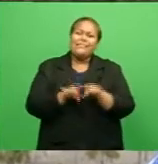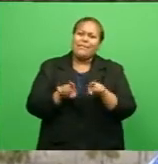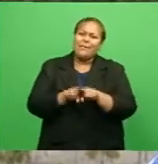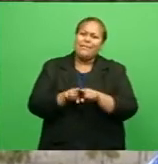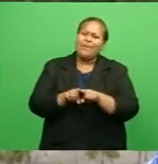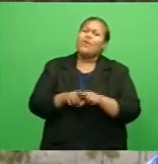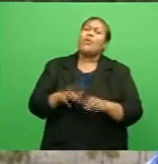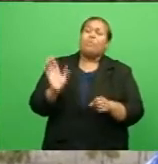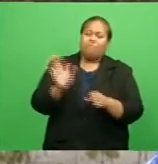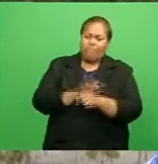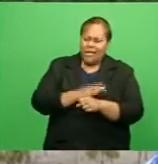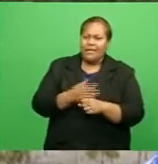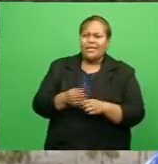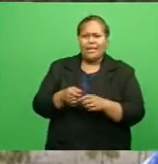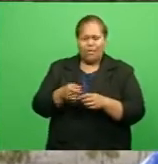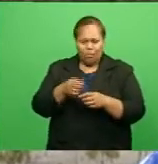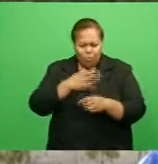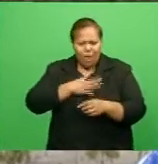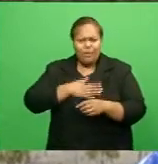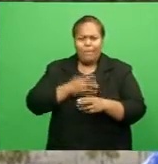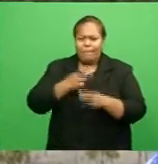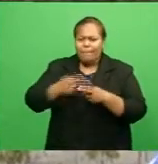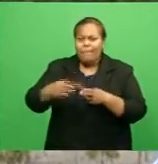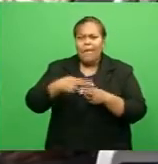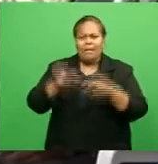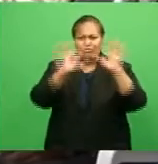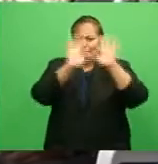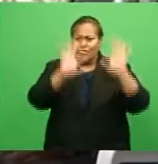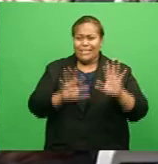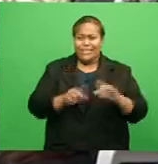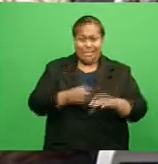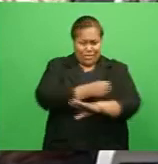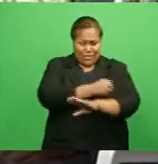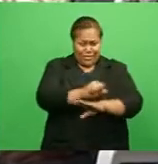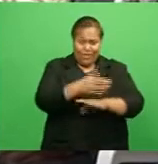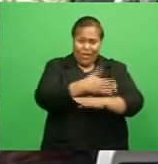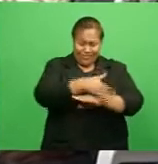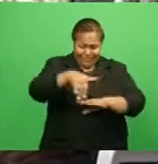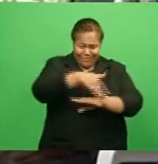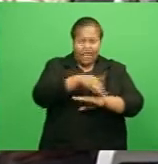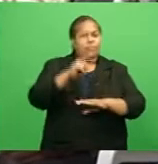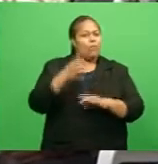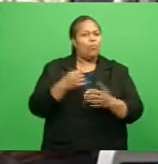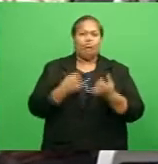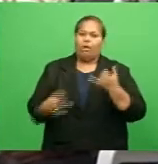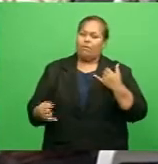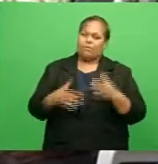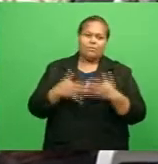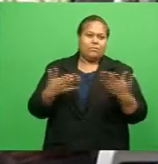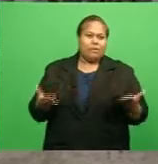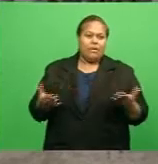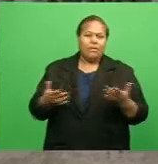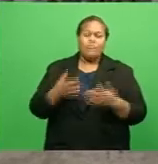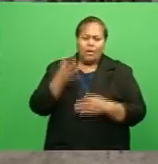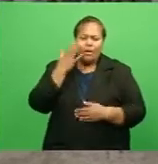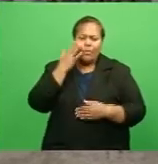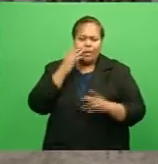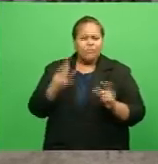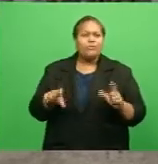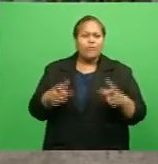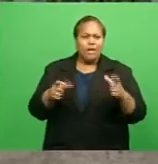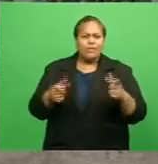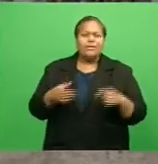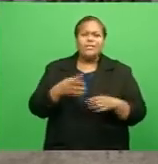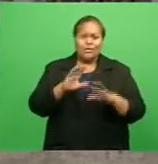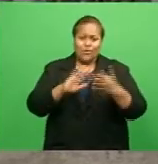effort to plant trees on our shoreline, but it's getting worse. The head of government says they're aware of the challenges faced by communities and will